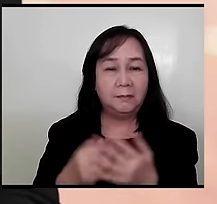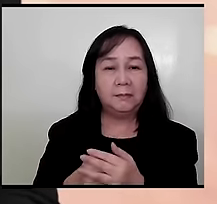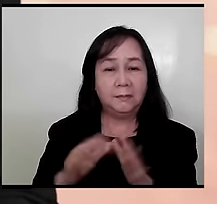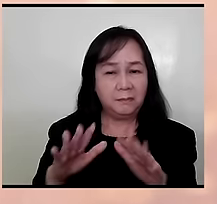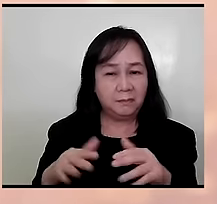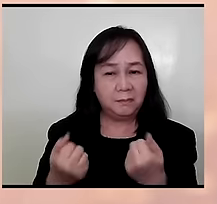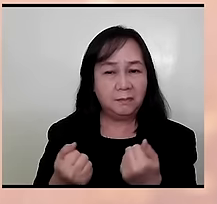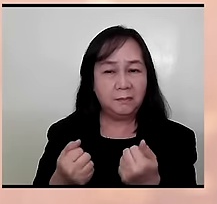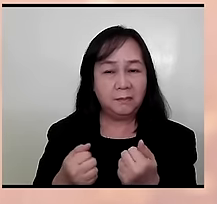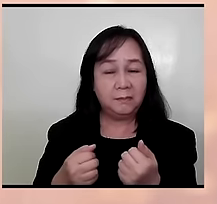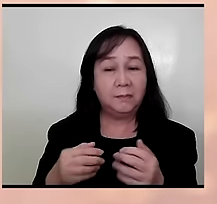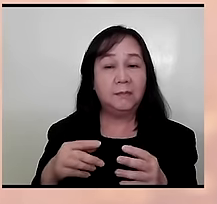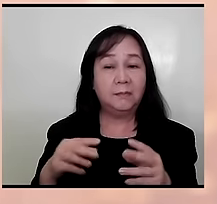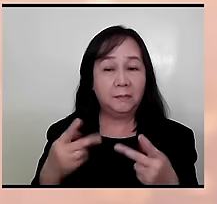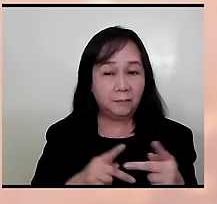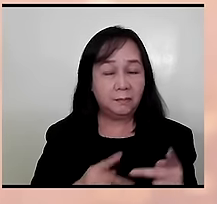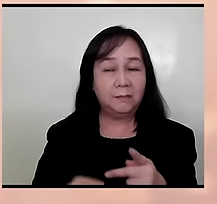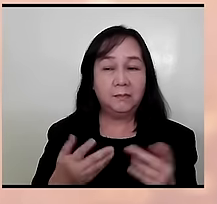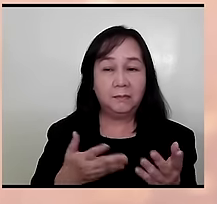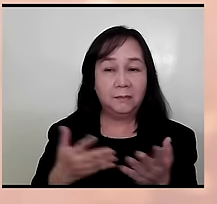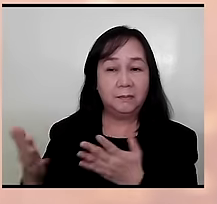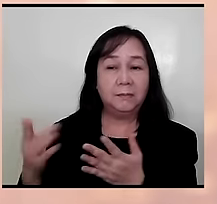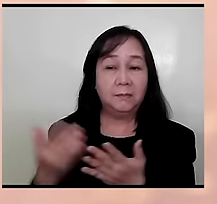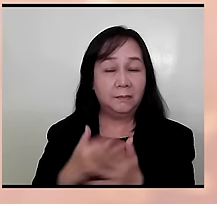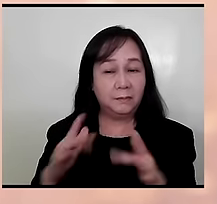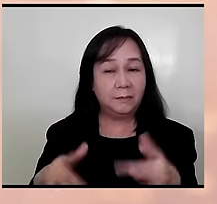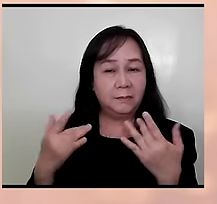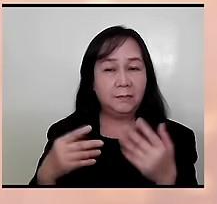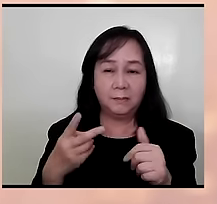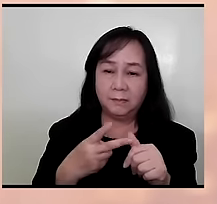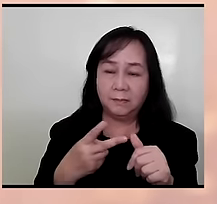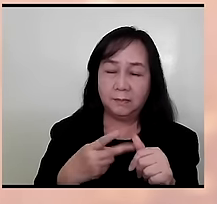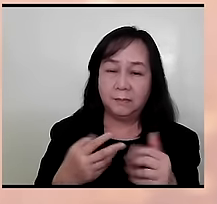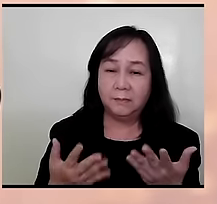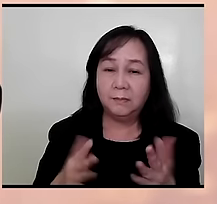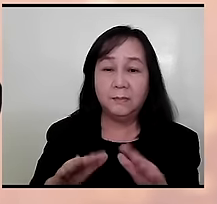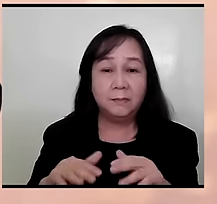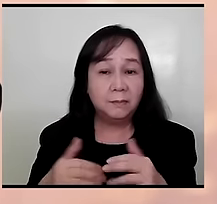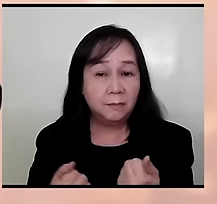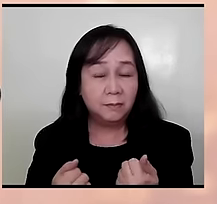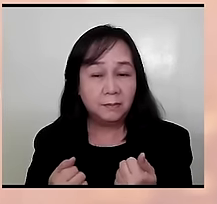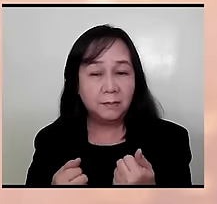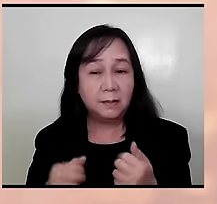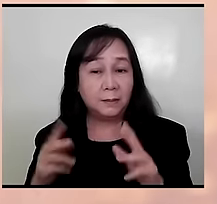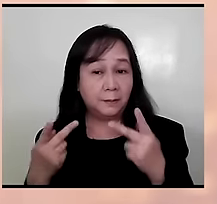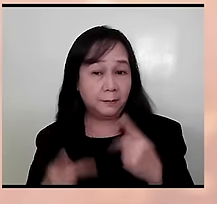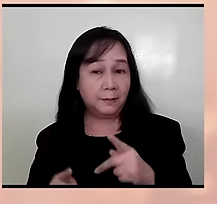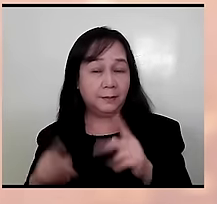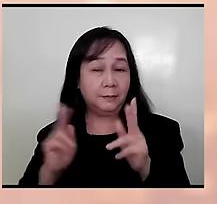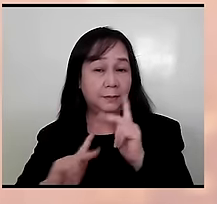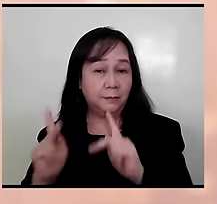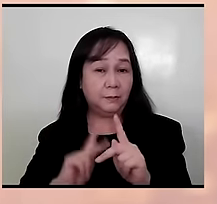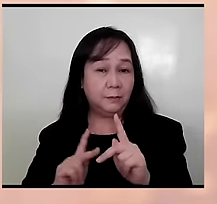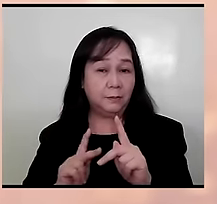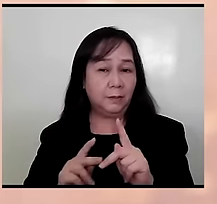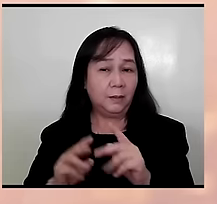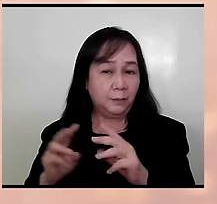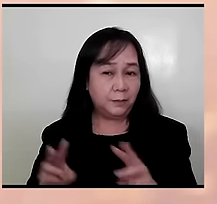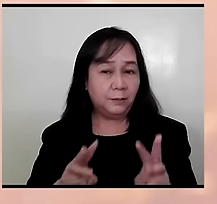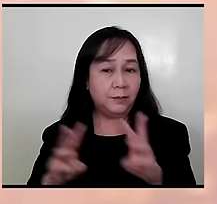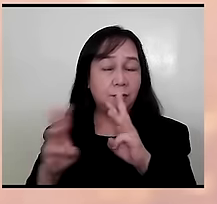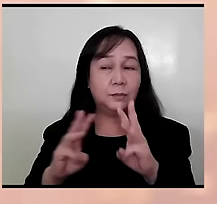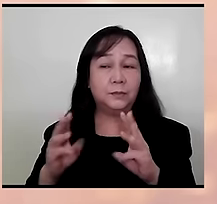sugat? The second point is, how can the wounded people be agents of justice and